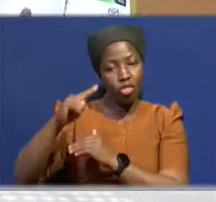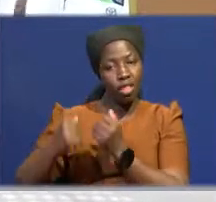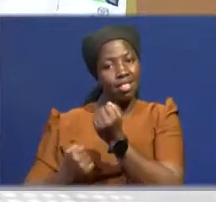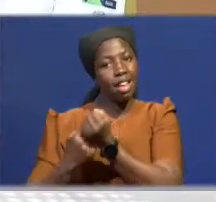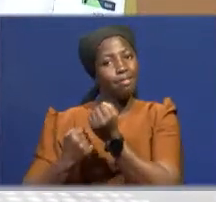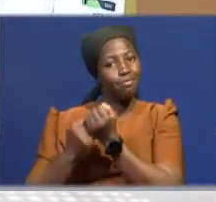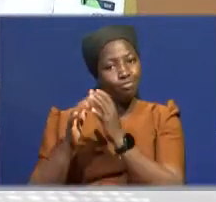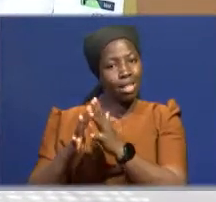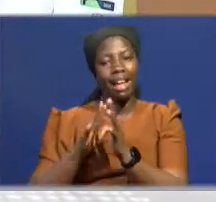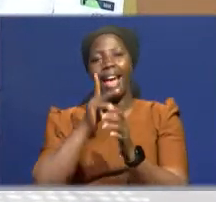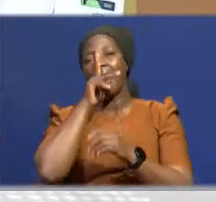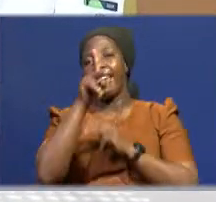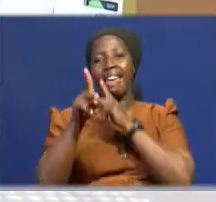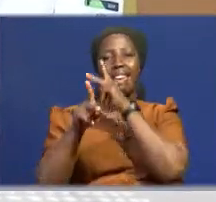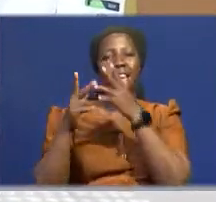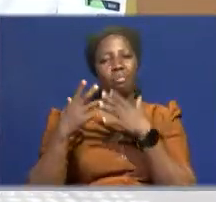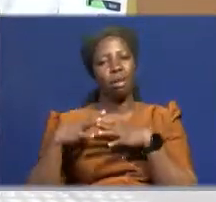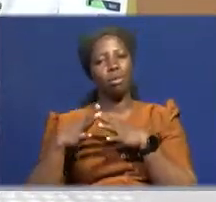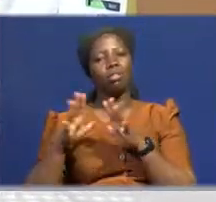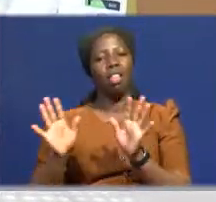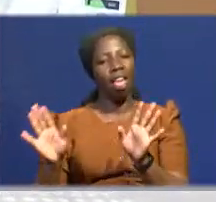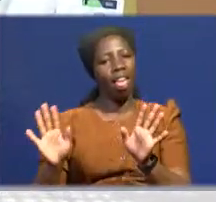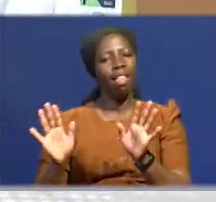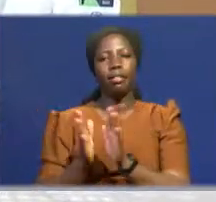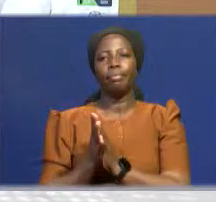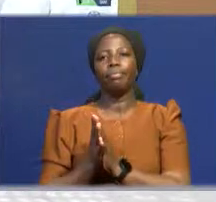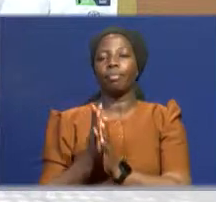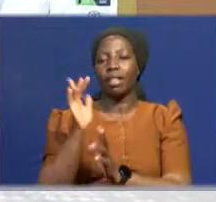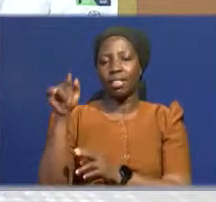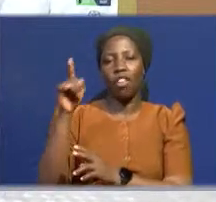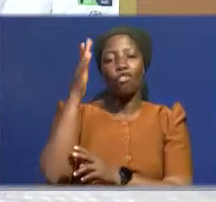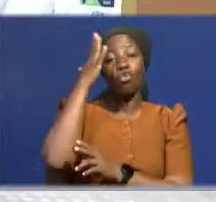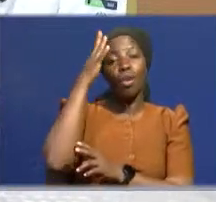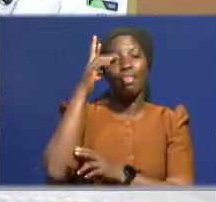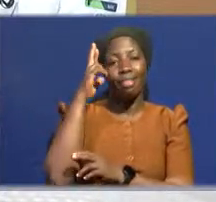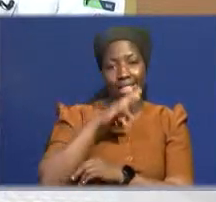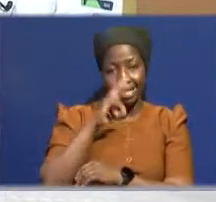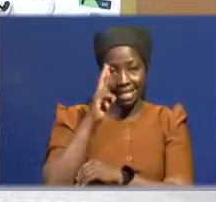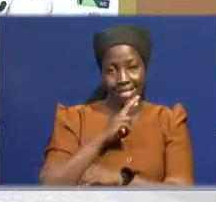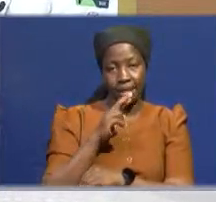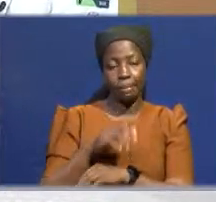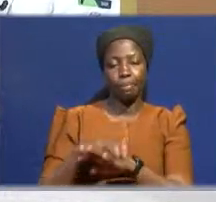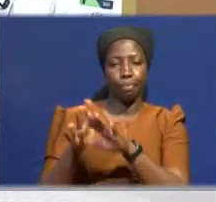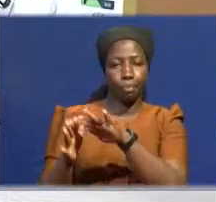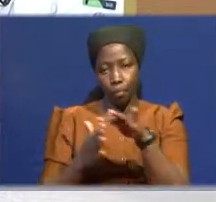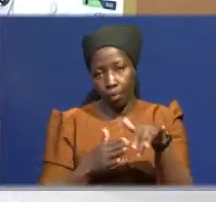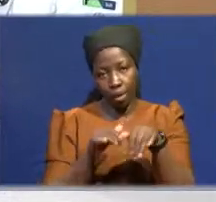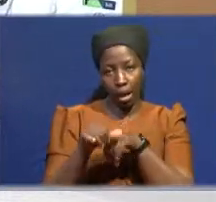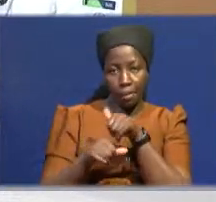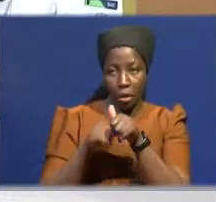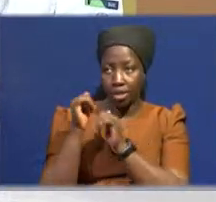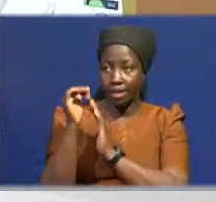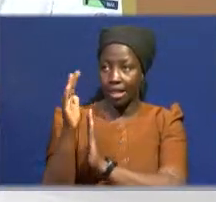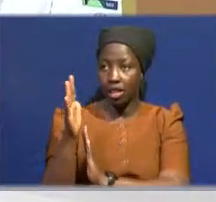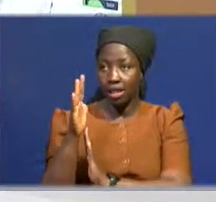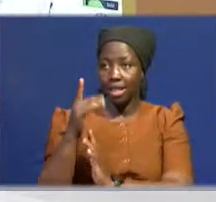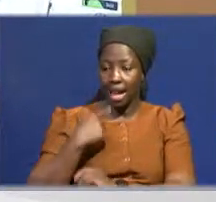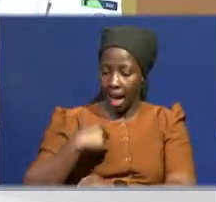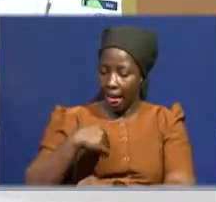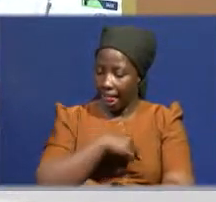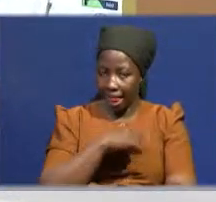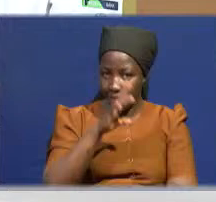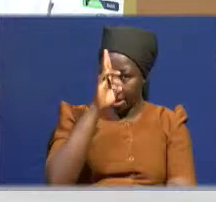he knows the risks. And that's a training that we train them. Now, when it comes to security, we are not the